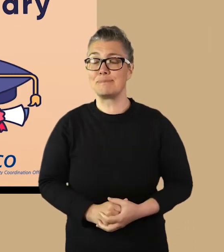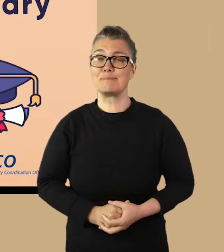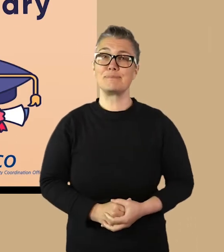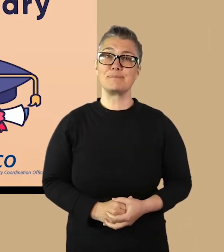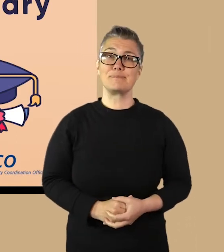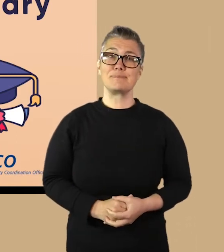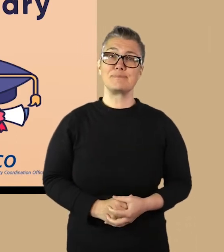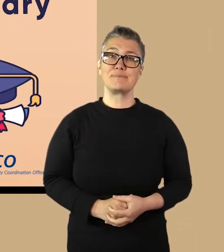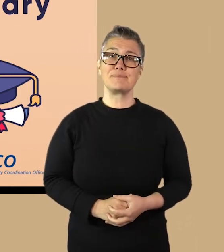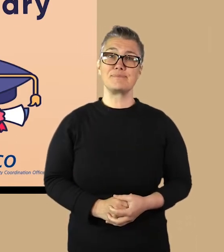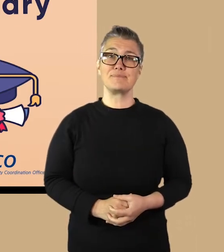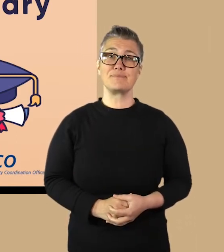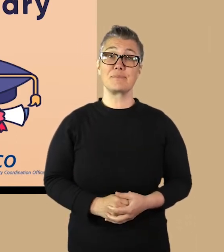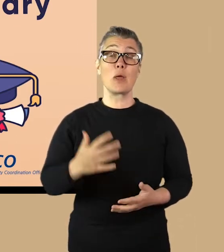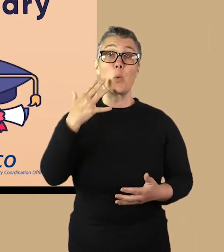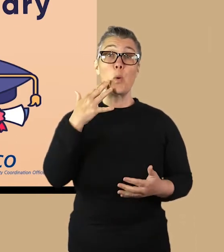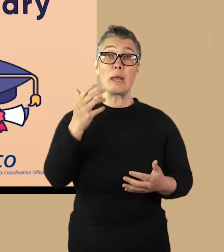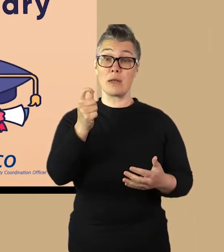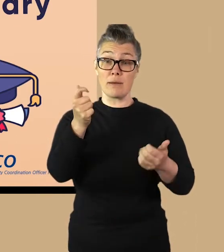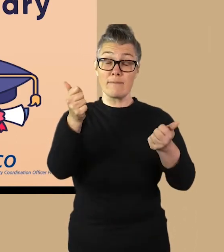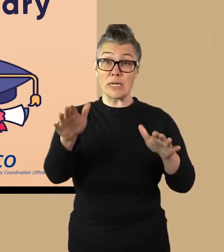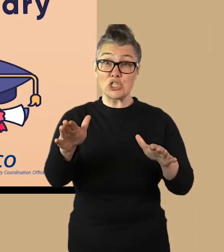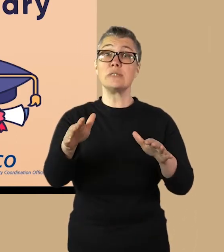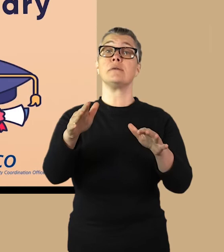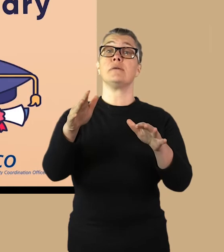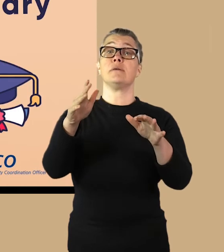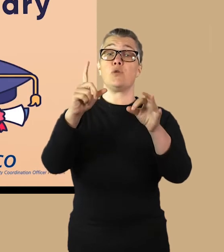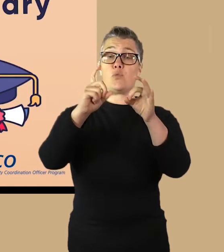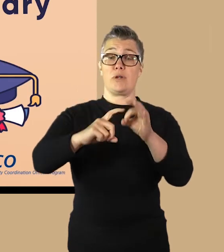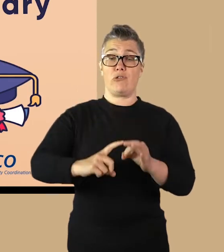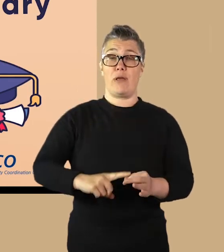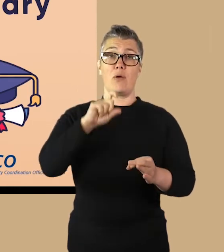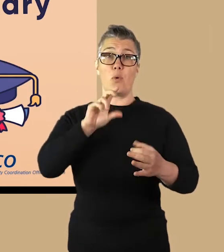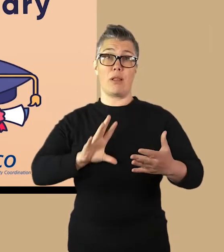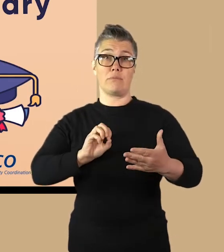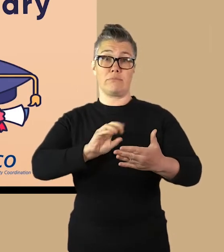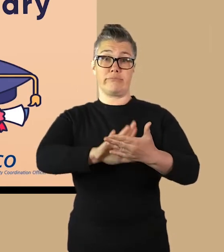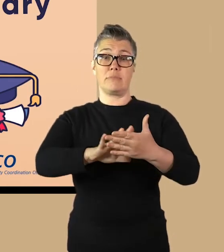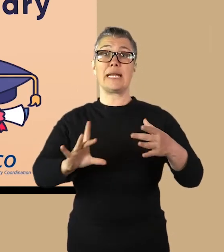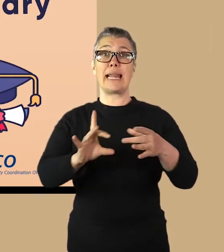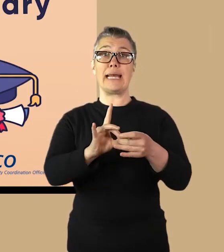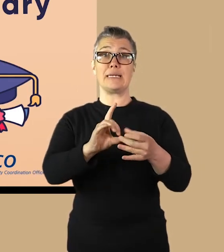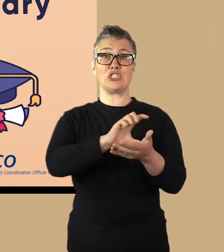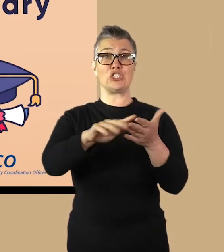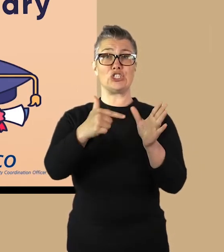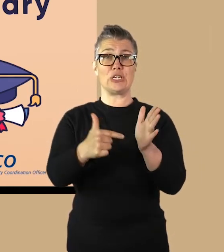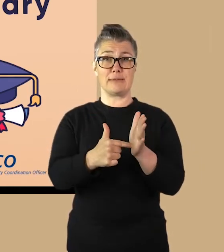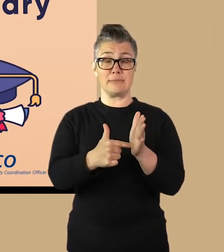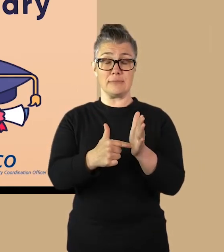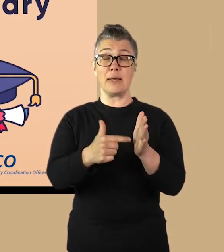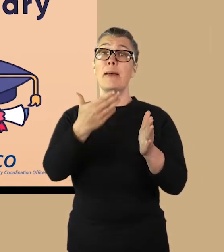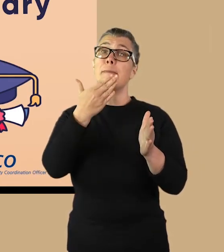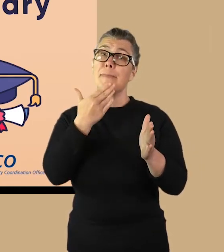still access the information at a later time. At the conclusion of this session, a link to a survey will be placed in the chat